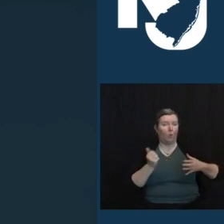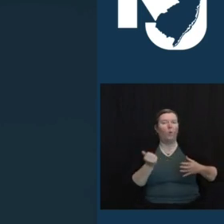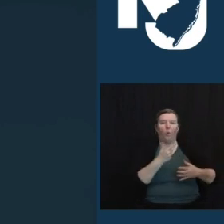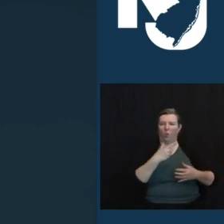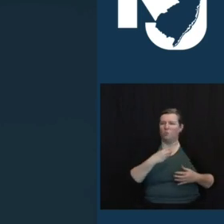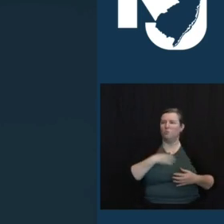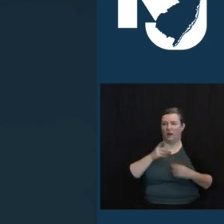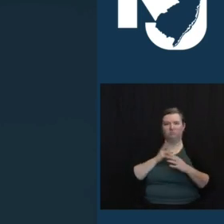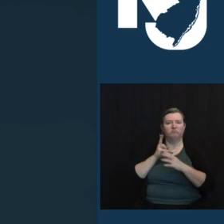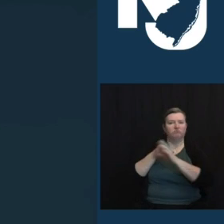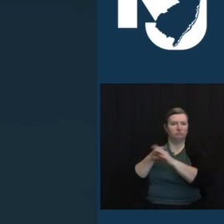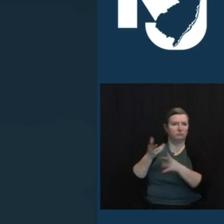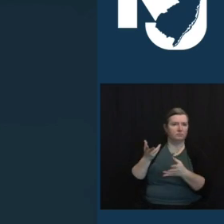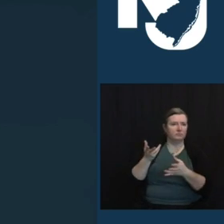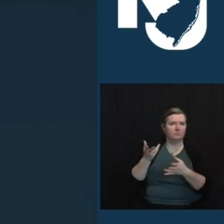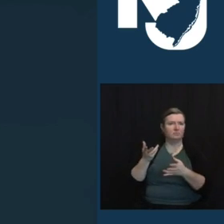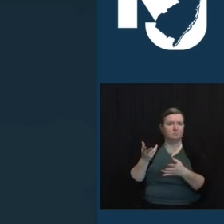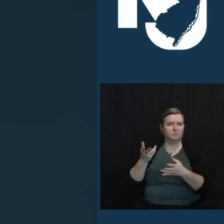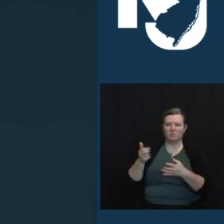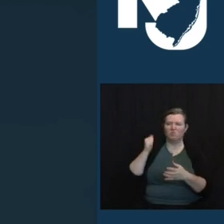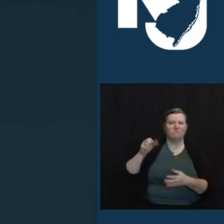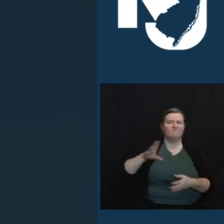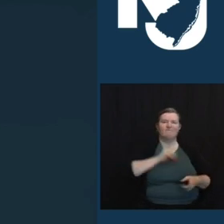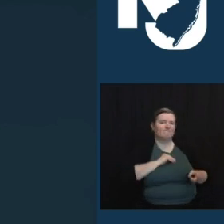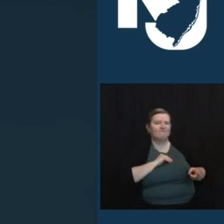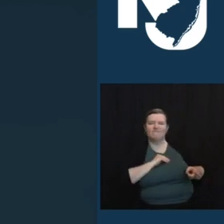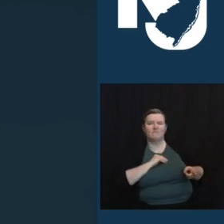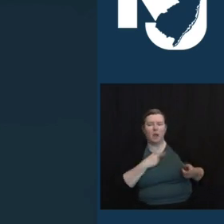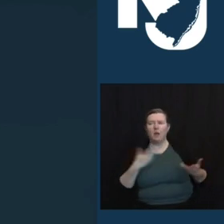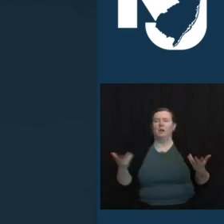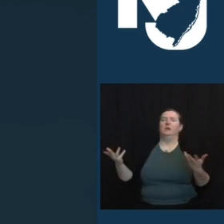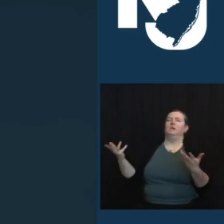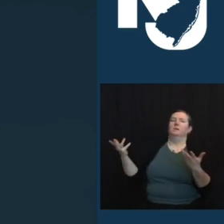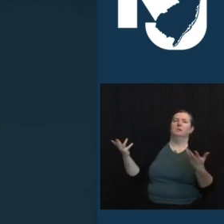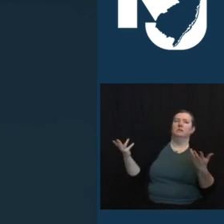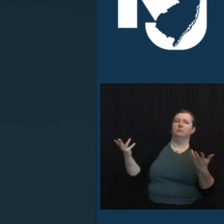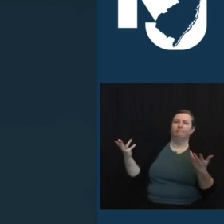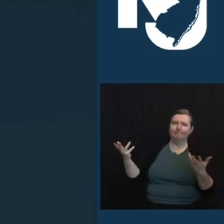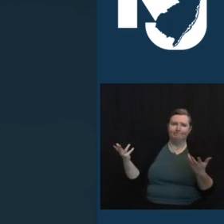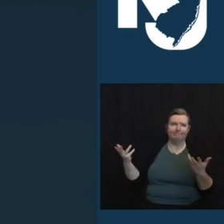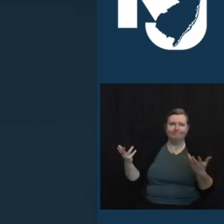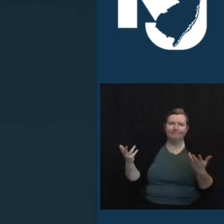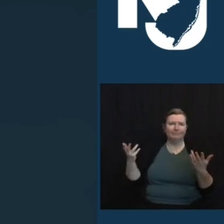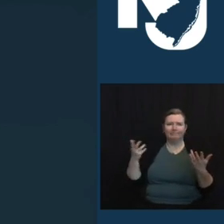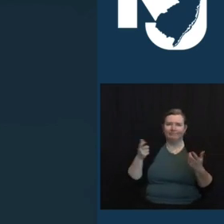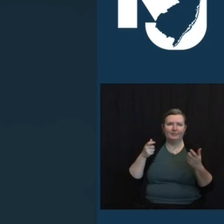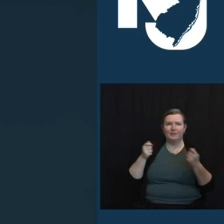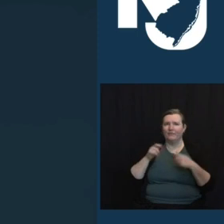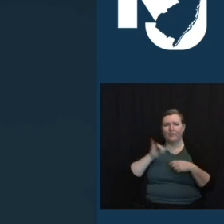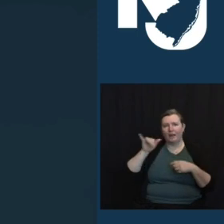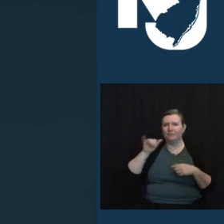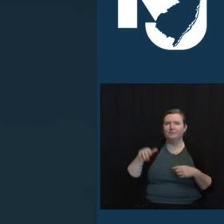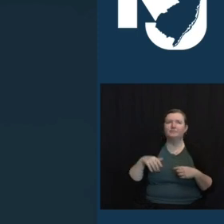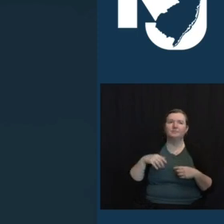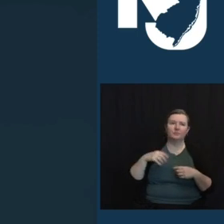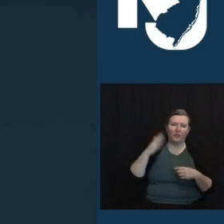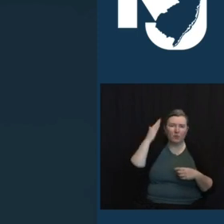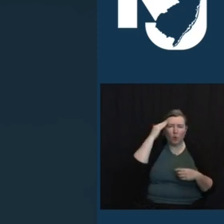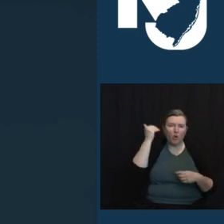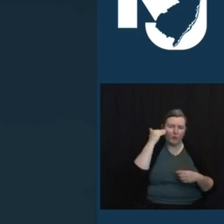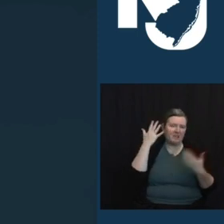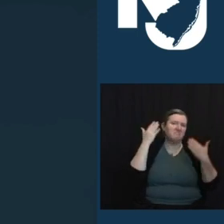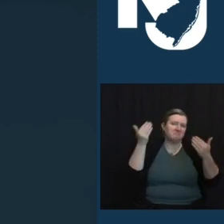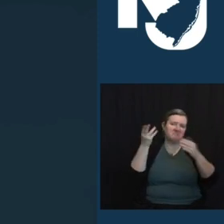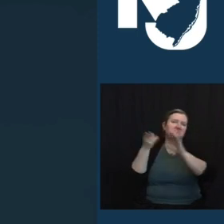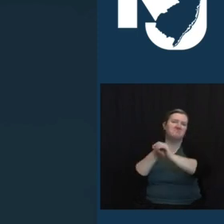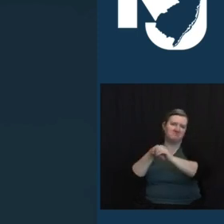and he never flew a mission in World War II. But he got his chance to fly bombers during both the Korean War and during his time in England during the Cold